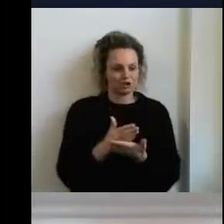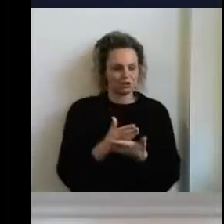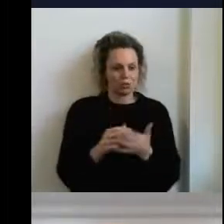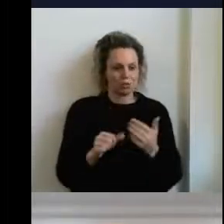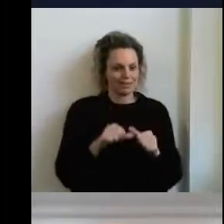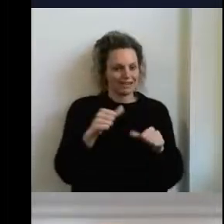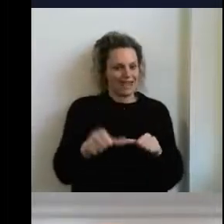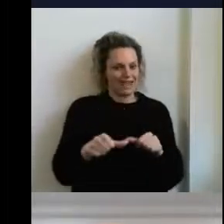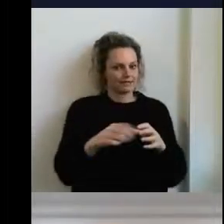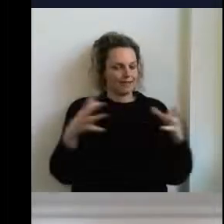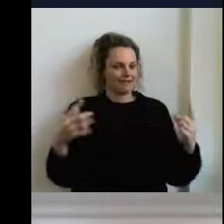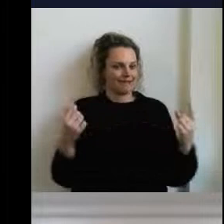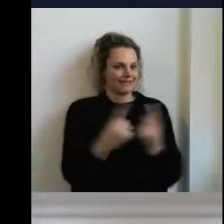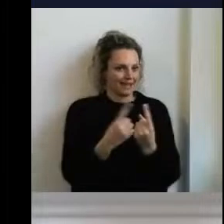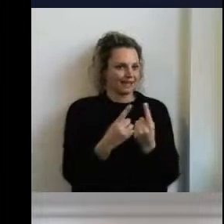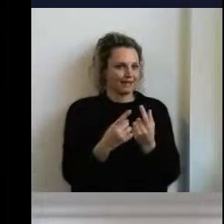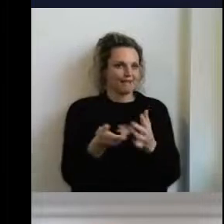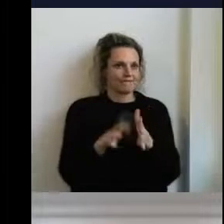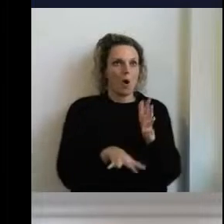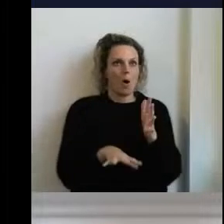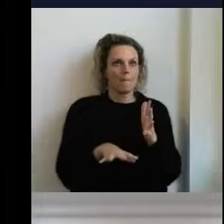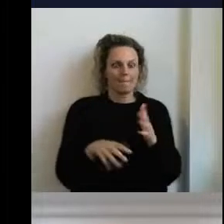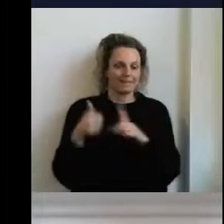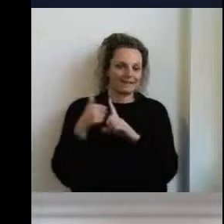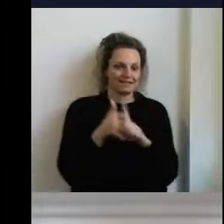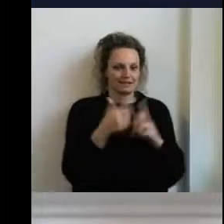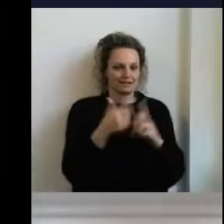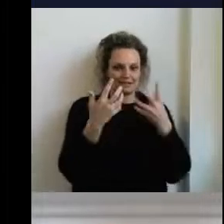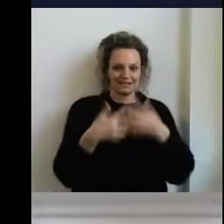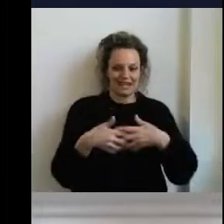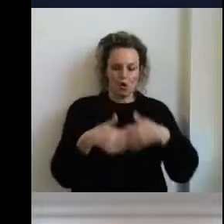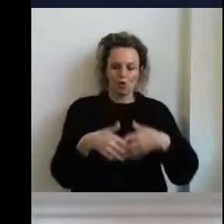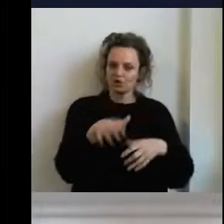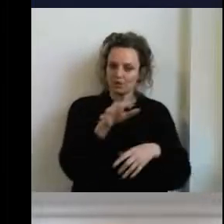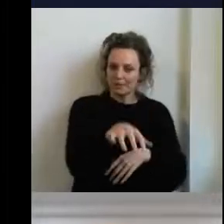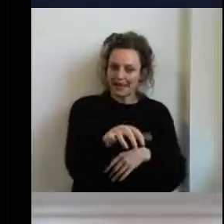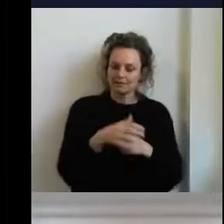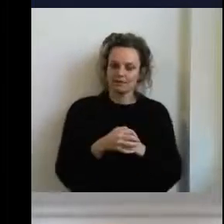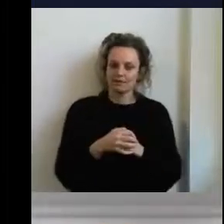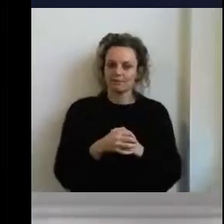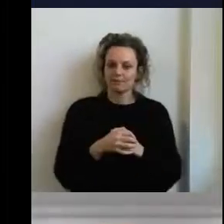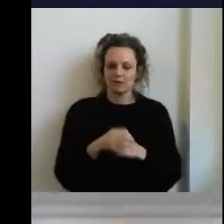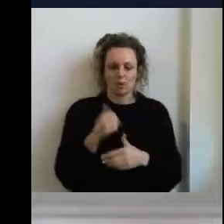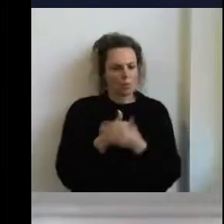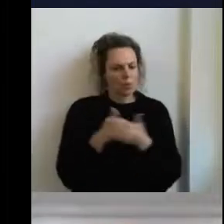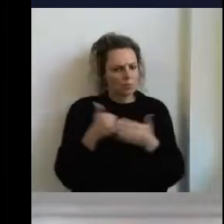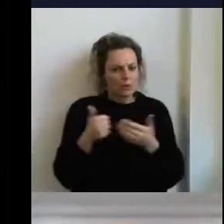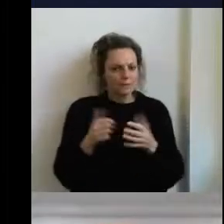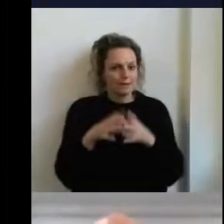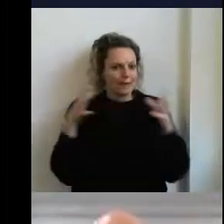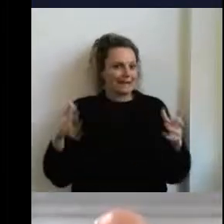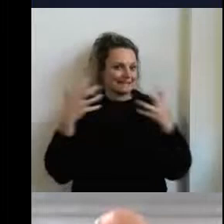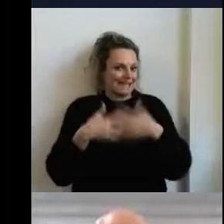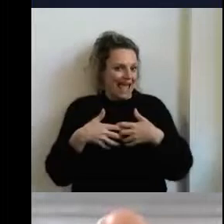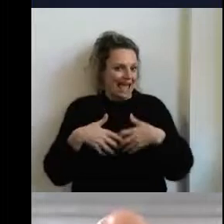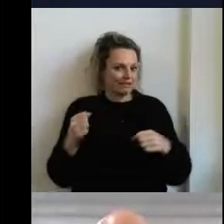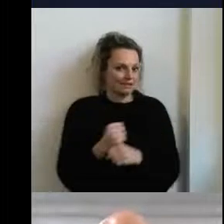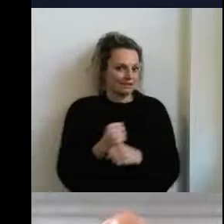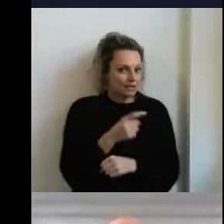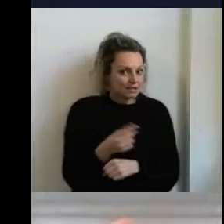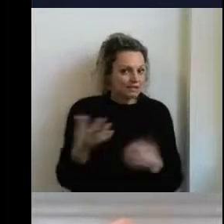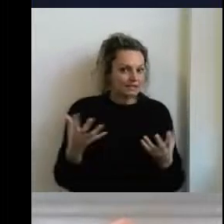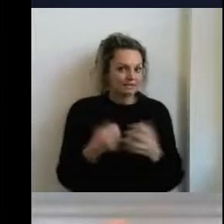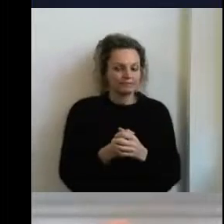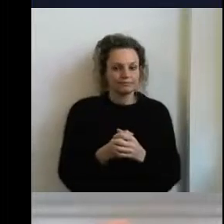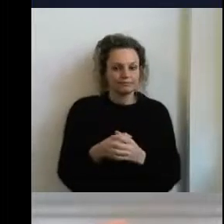space. It's not always going to be big tech that does this, and shouldn't be. Just everyone knows I